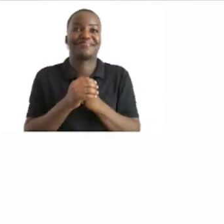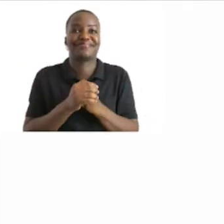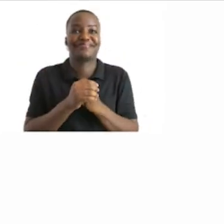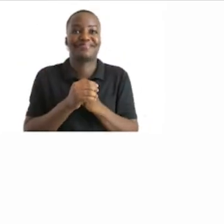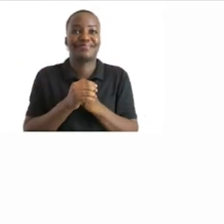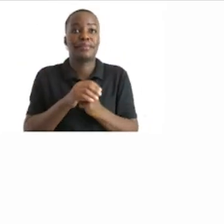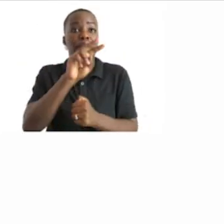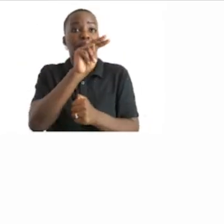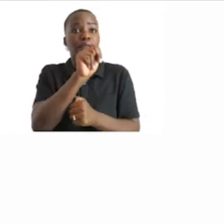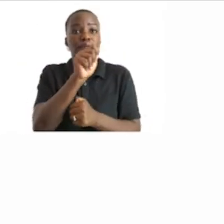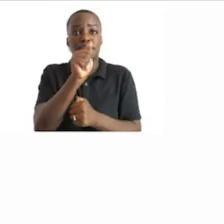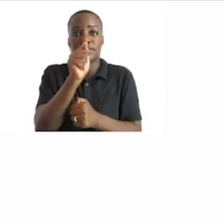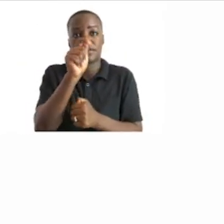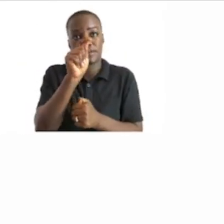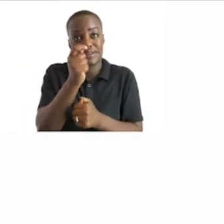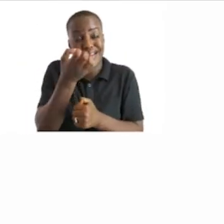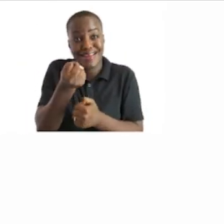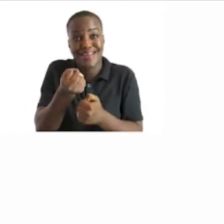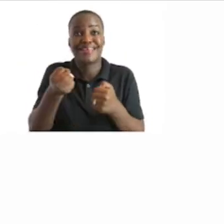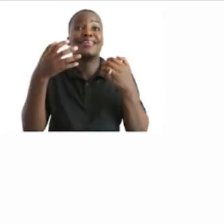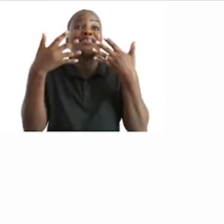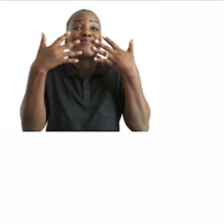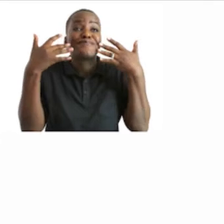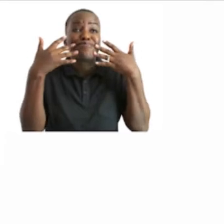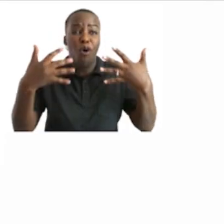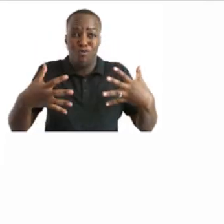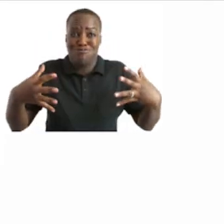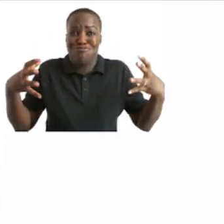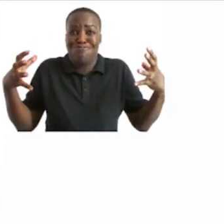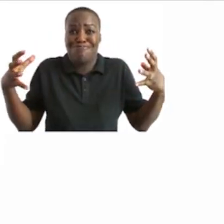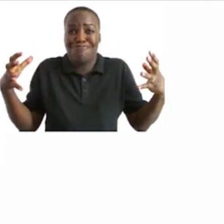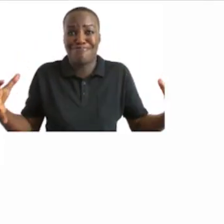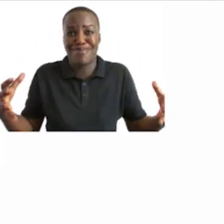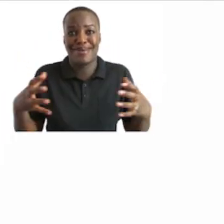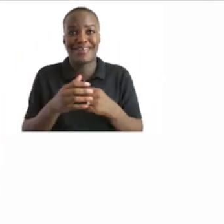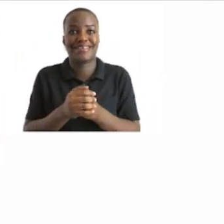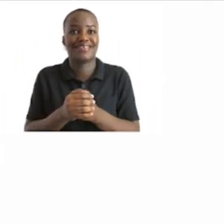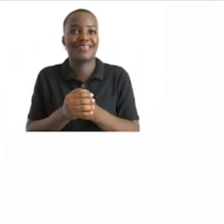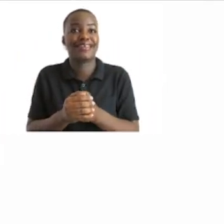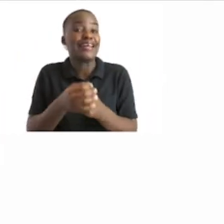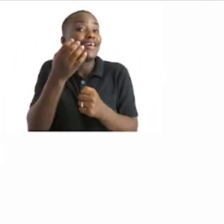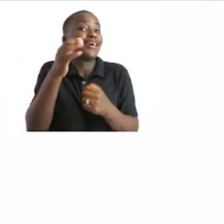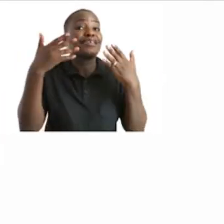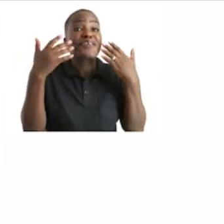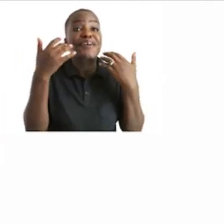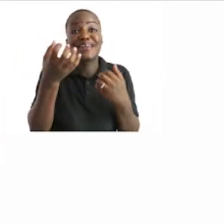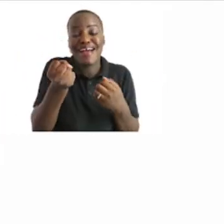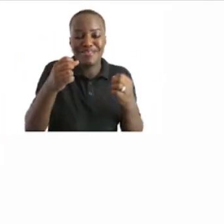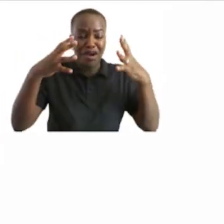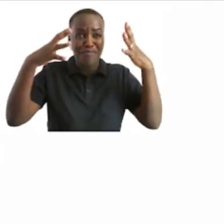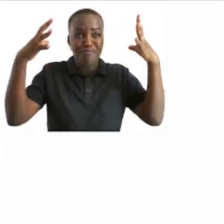together. Nat has a big cat. The cat has a